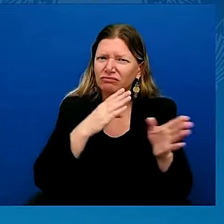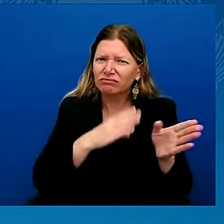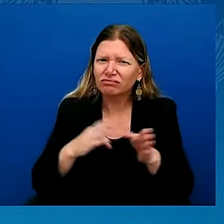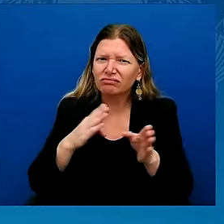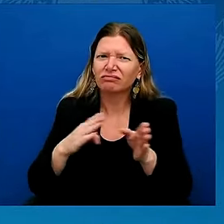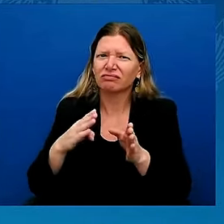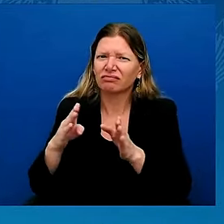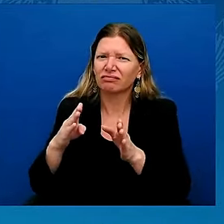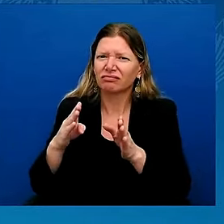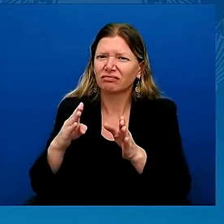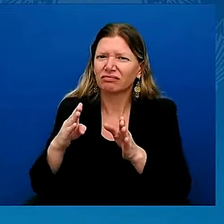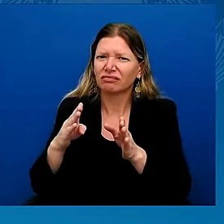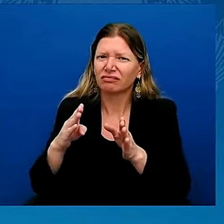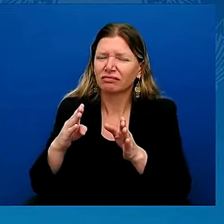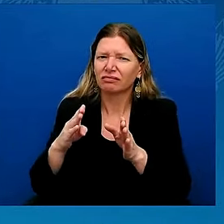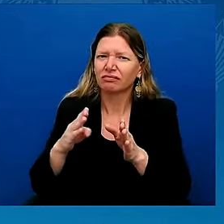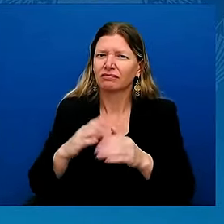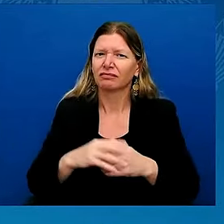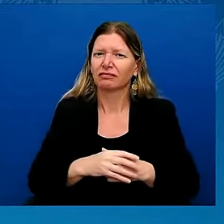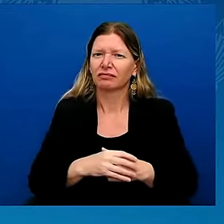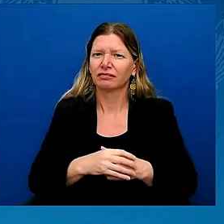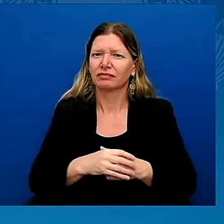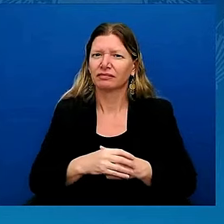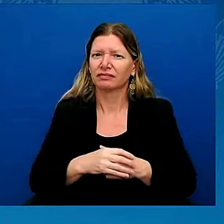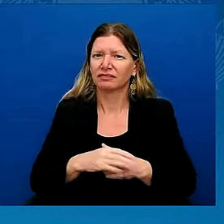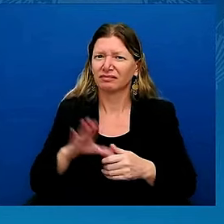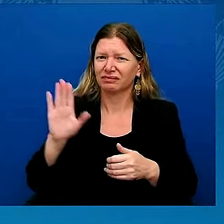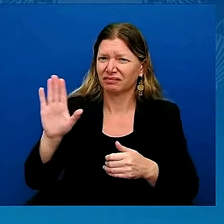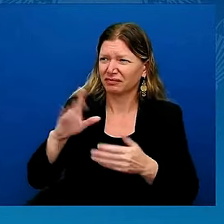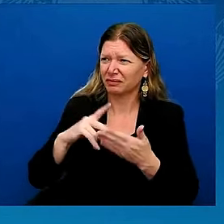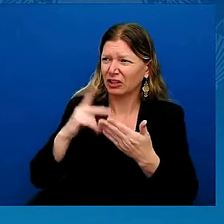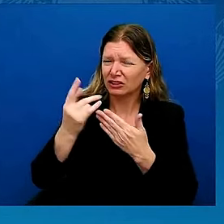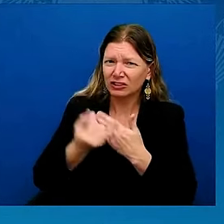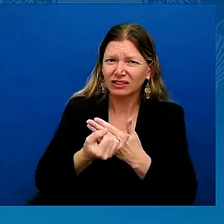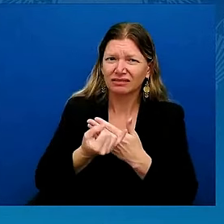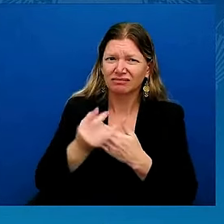Their Project 2025 agenda would pull our nation backward.